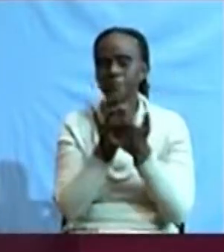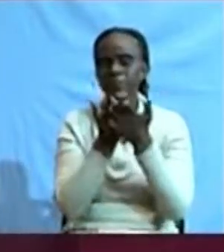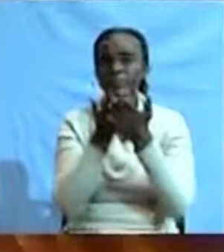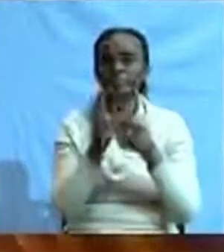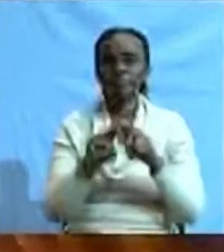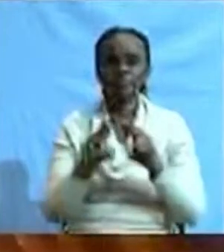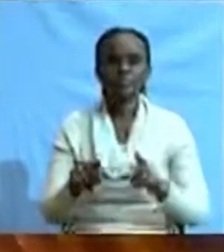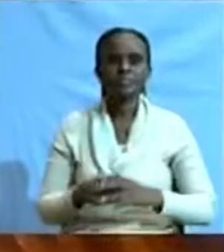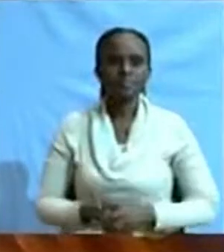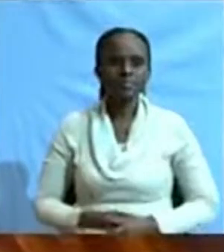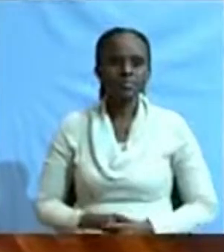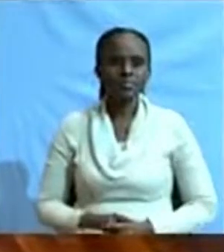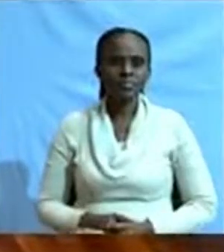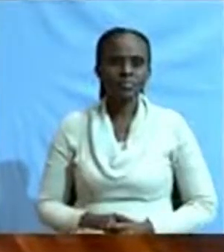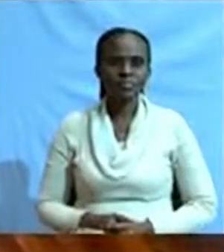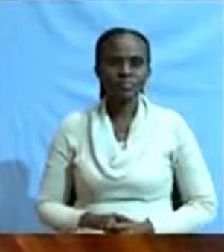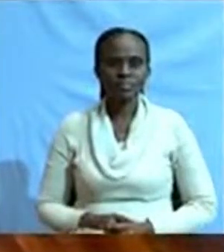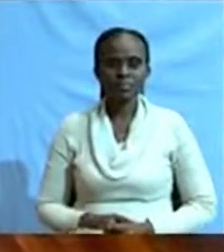Chair.